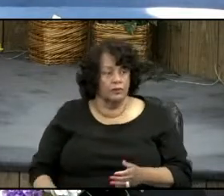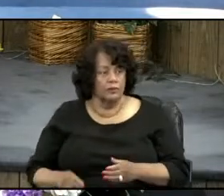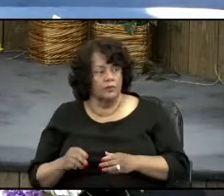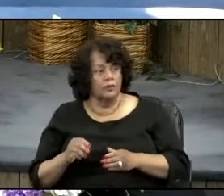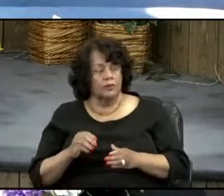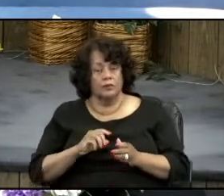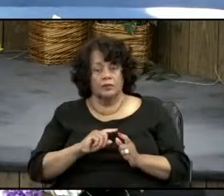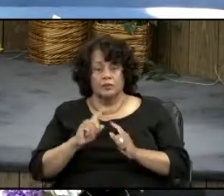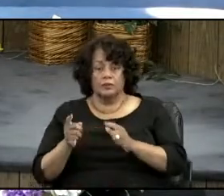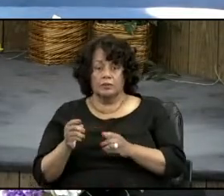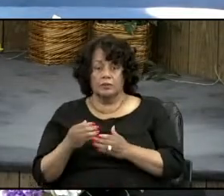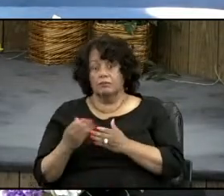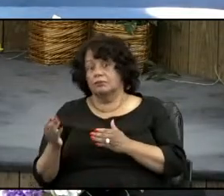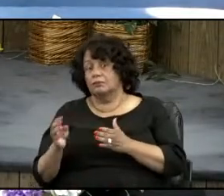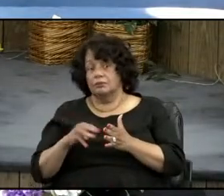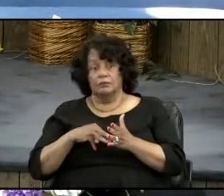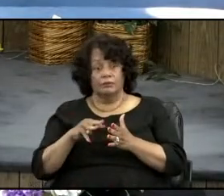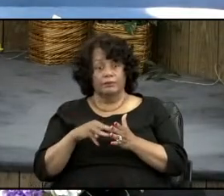see you in just a minute.